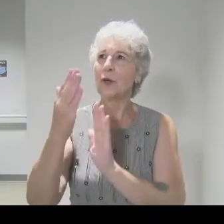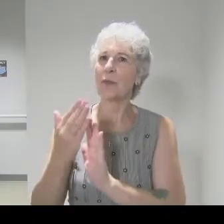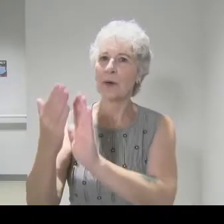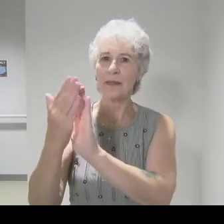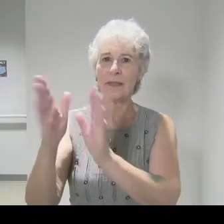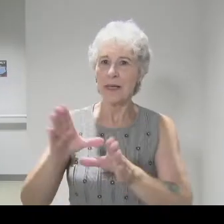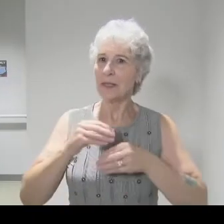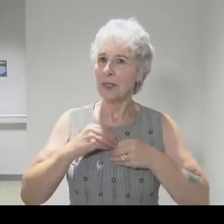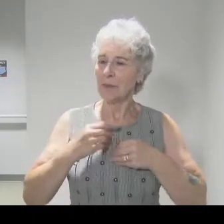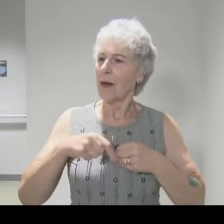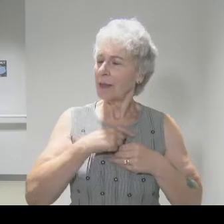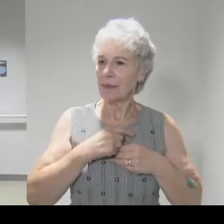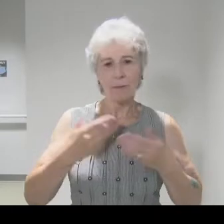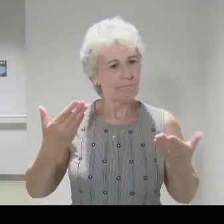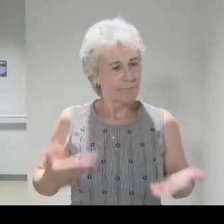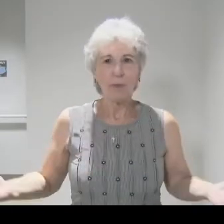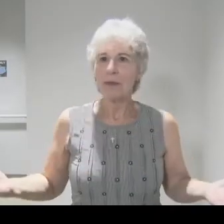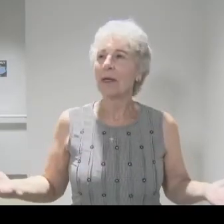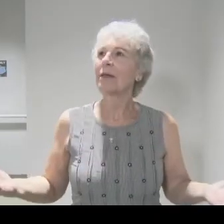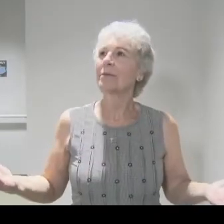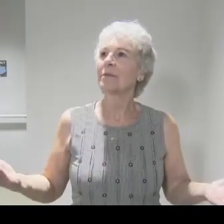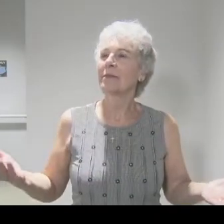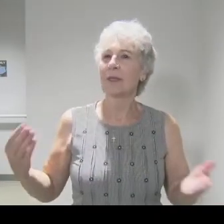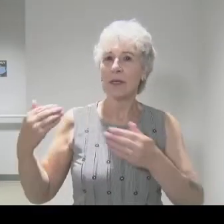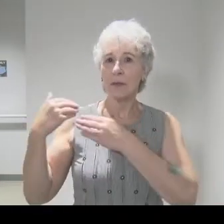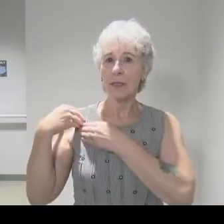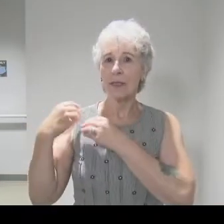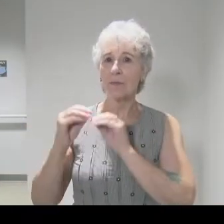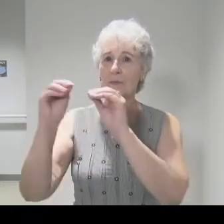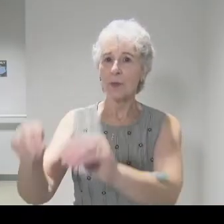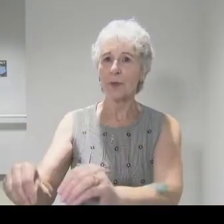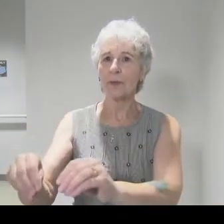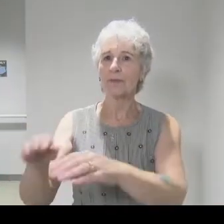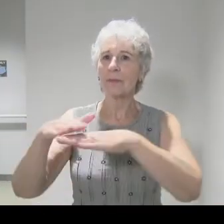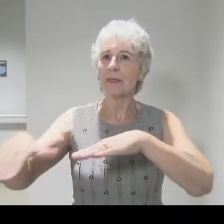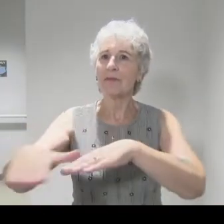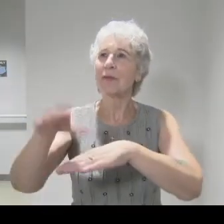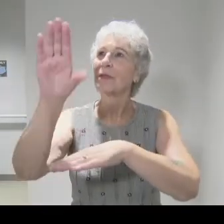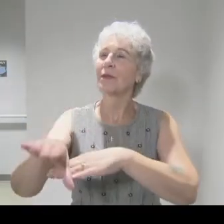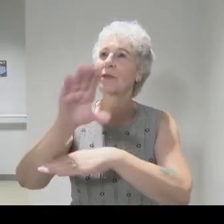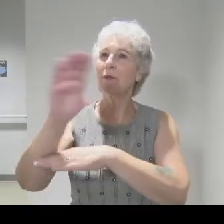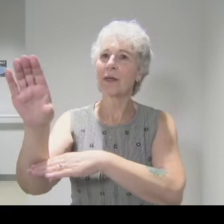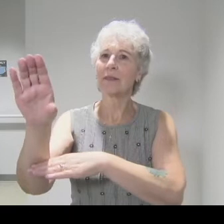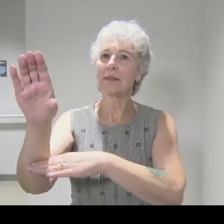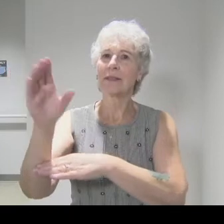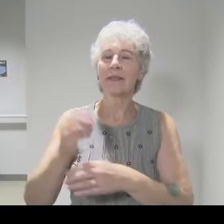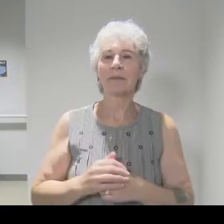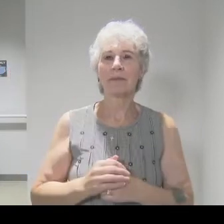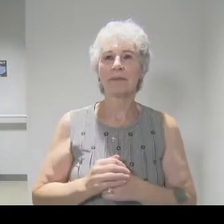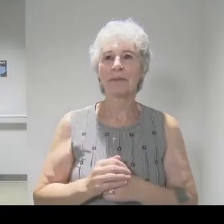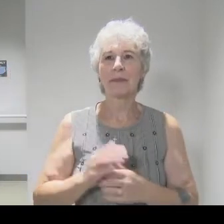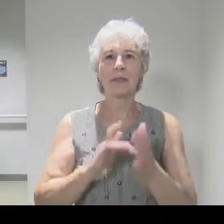Accepting us as we are. We lay our burdens at the foot of the cross today, Lord, and look forward to what you have to teach us here. In Jesus'